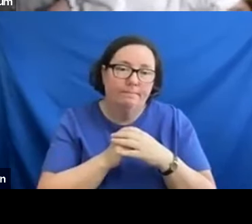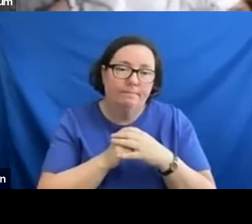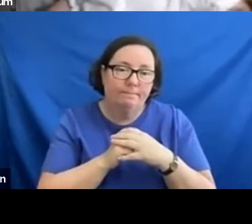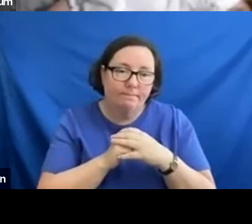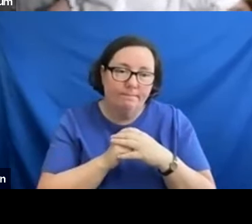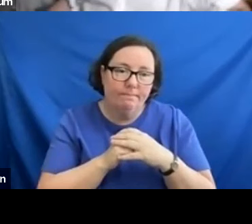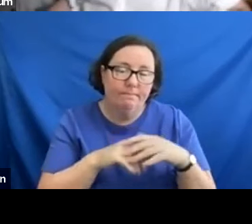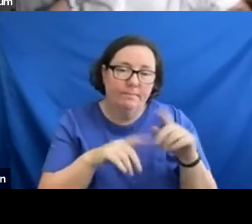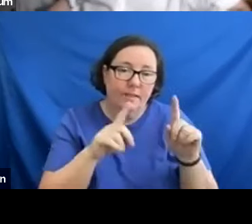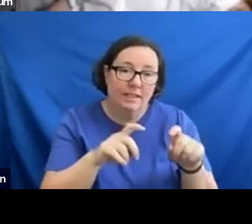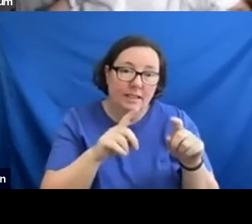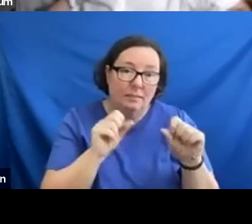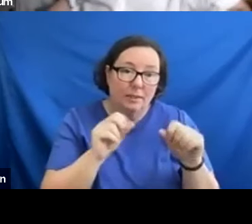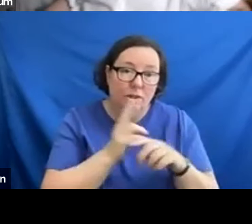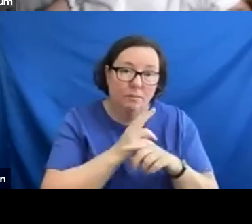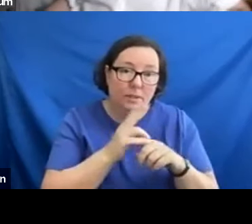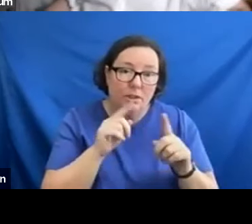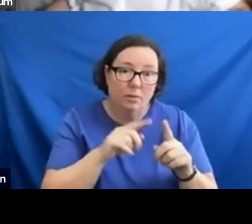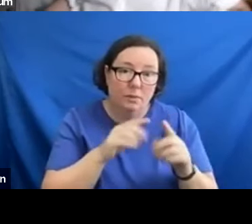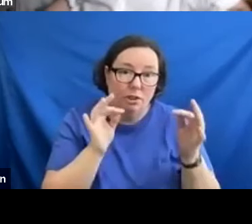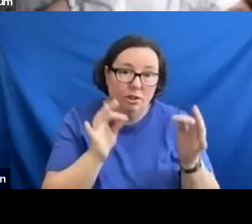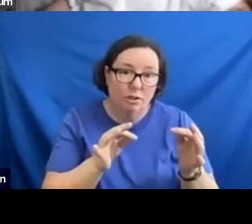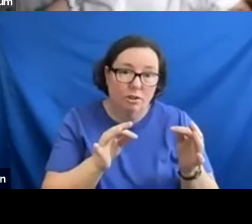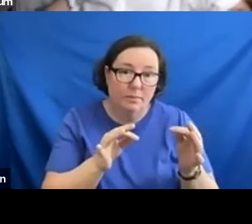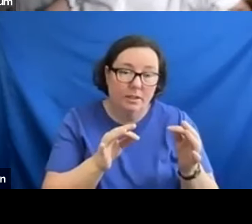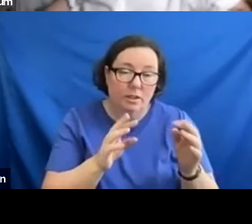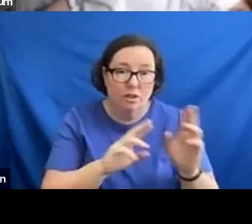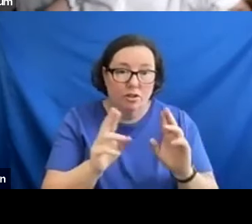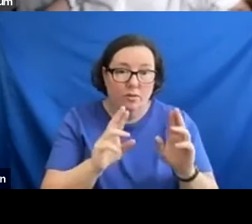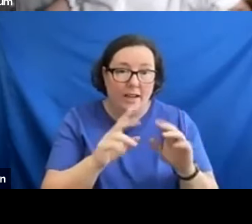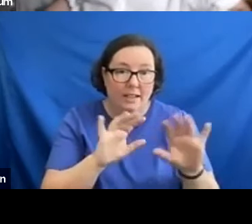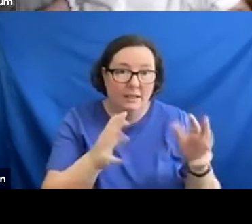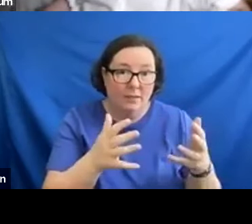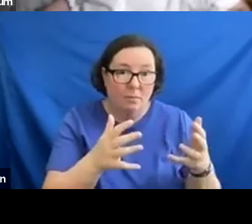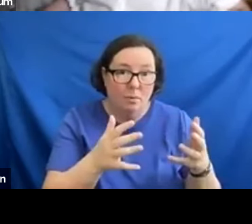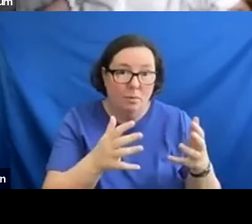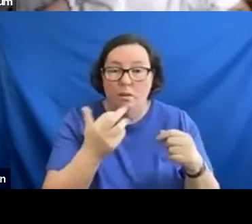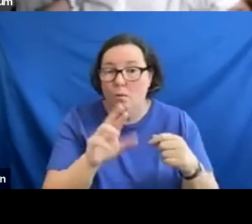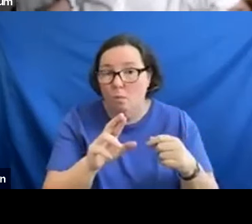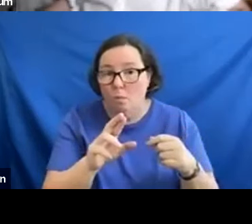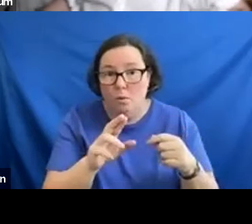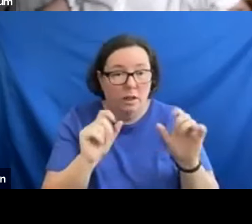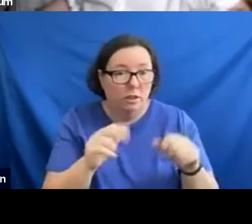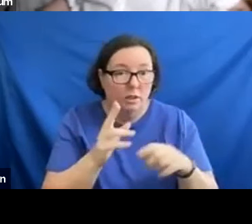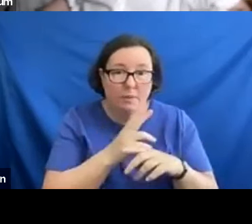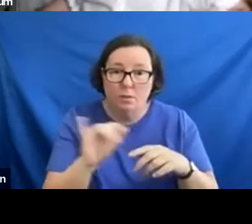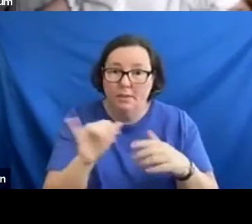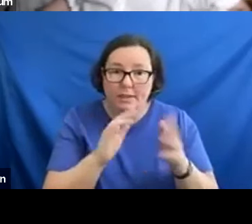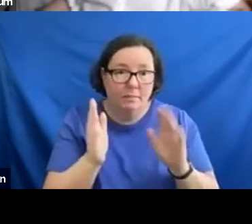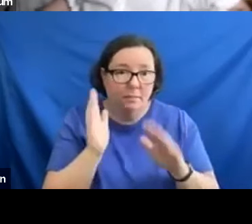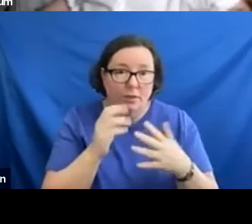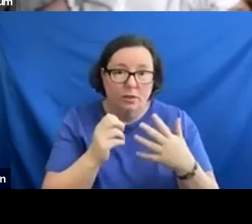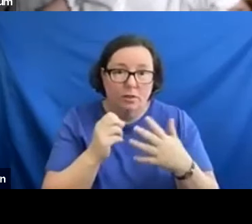The assessment can be used to determine the readiness of the pool, or it can be used as it has been in the